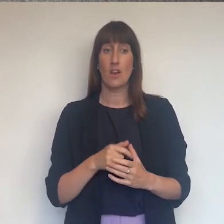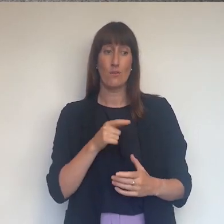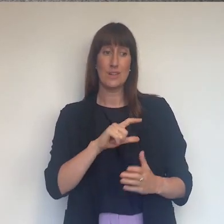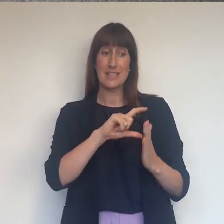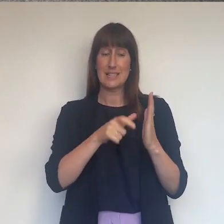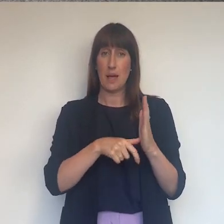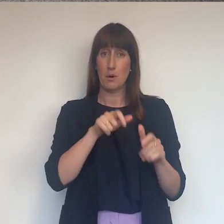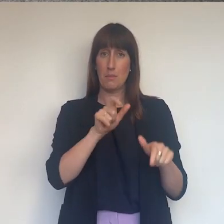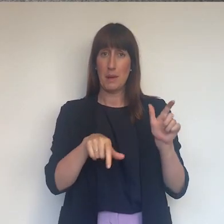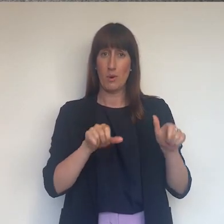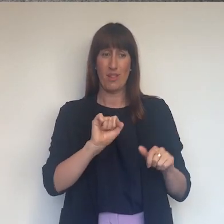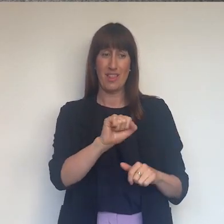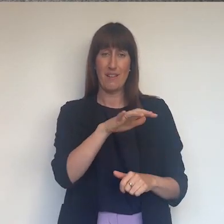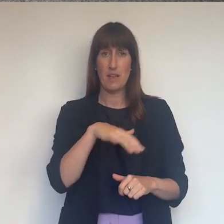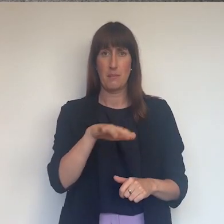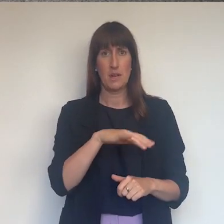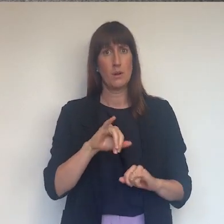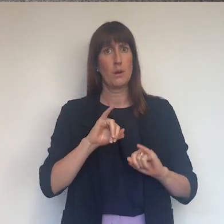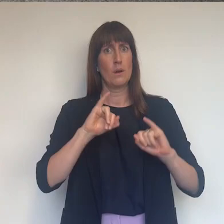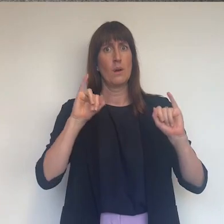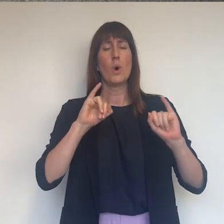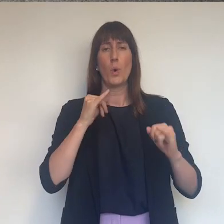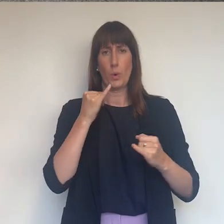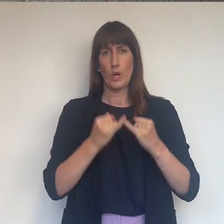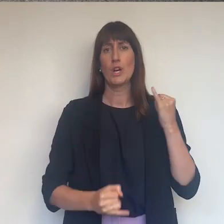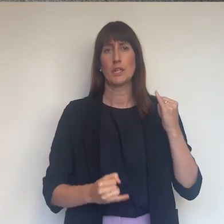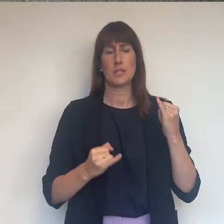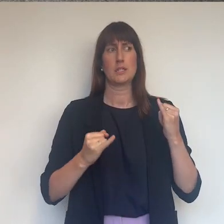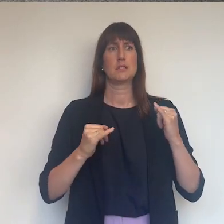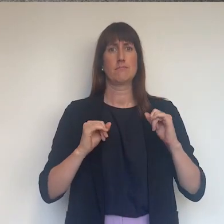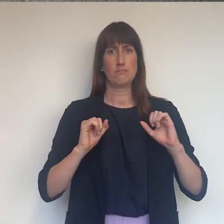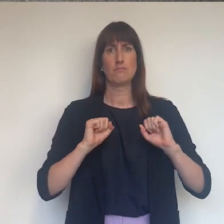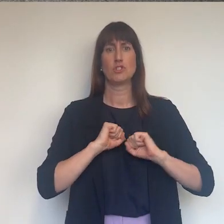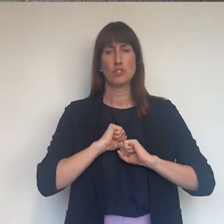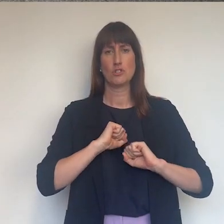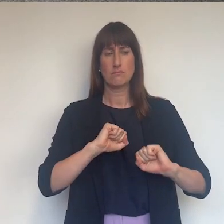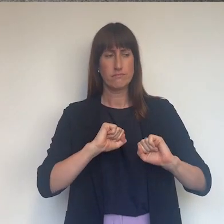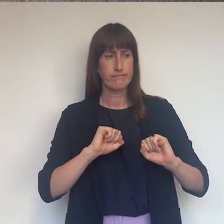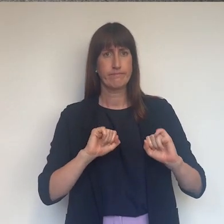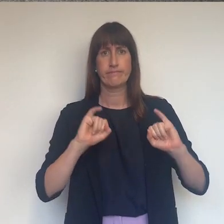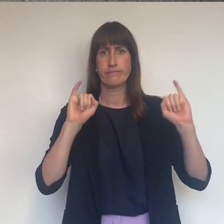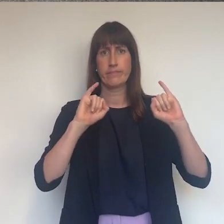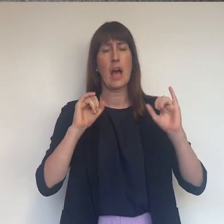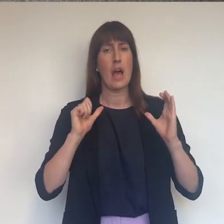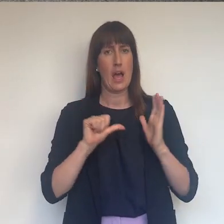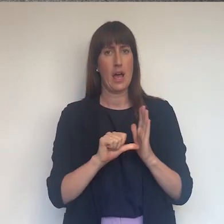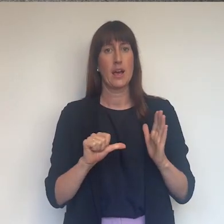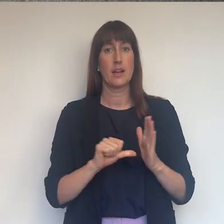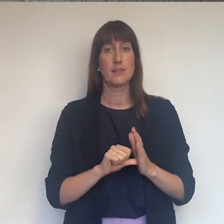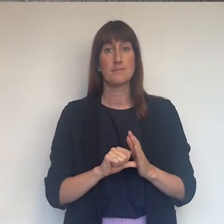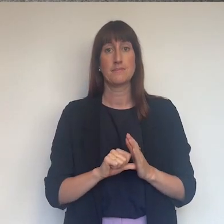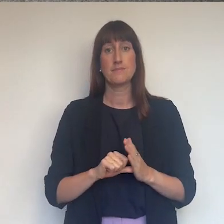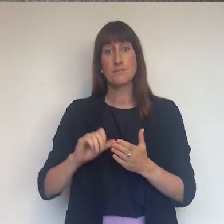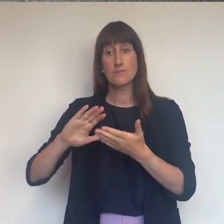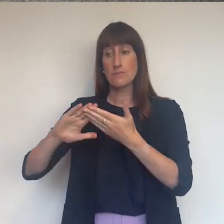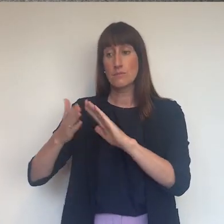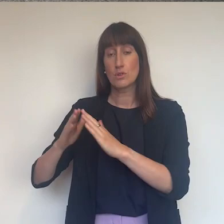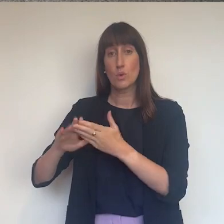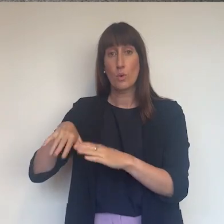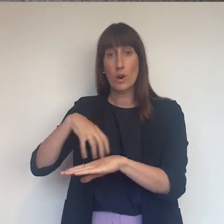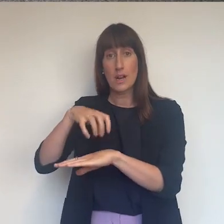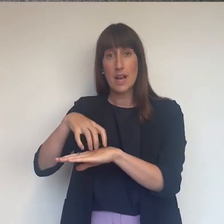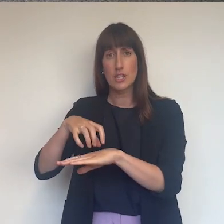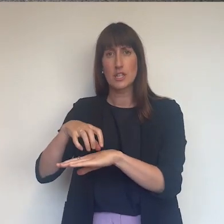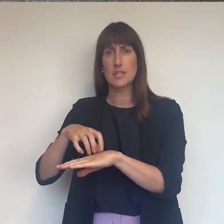people and families. Community volunteers, including organisations and individuals, as well as providers